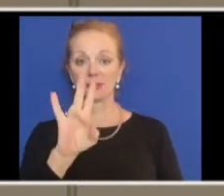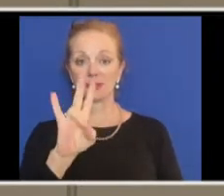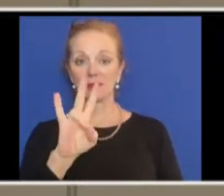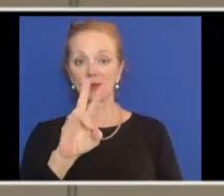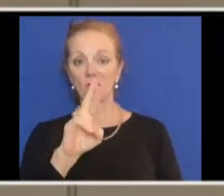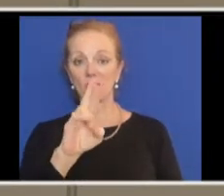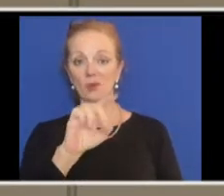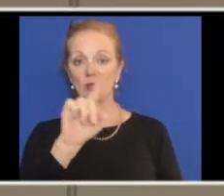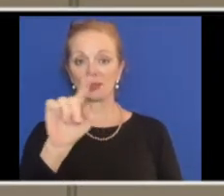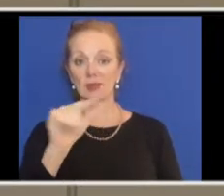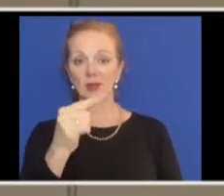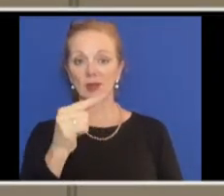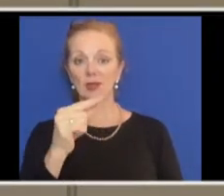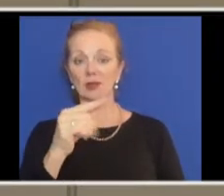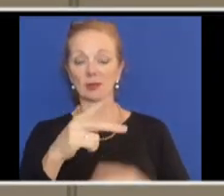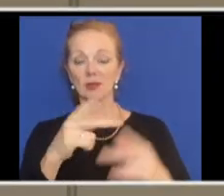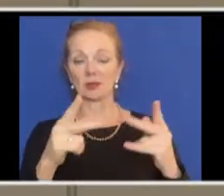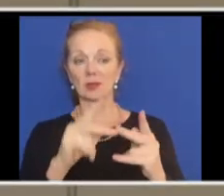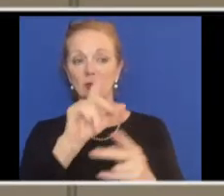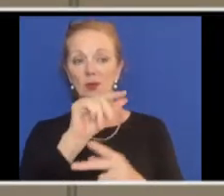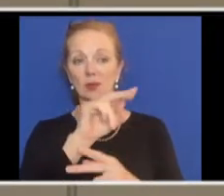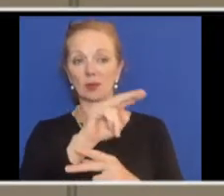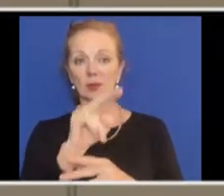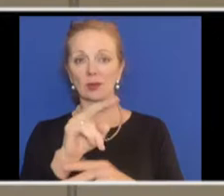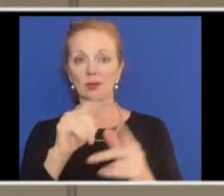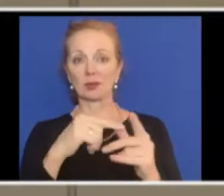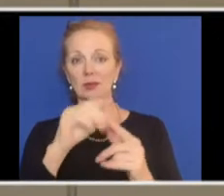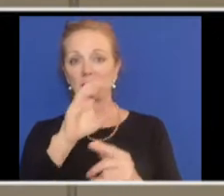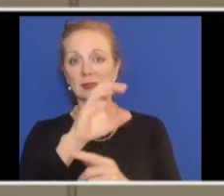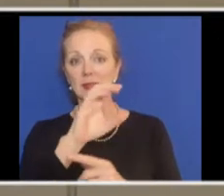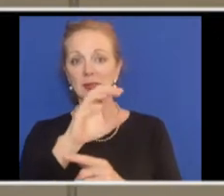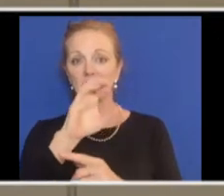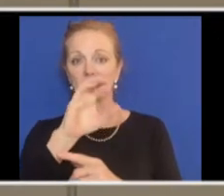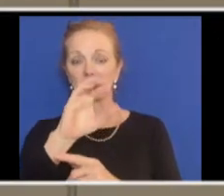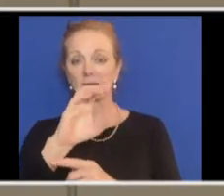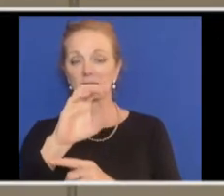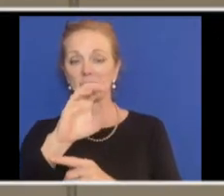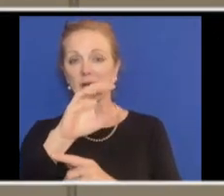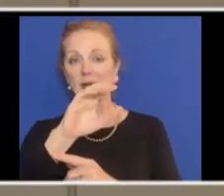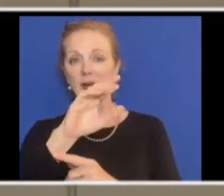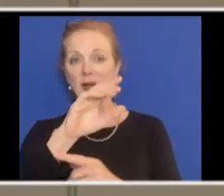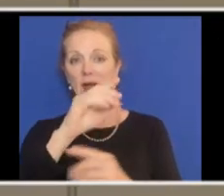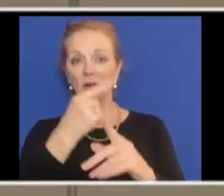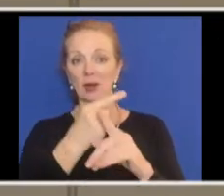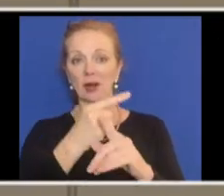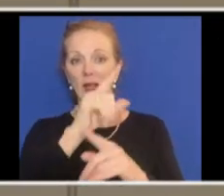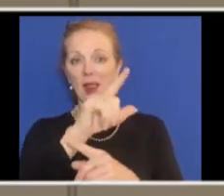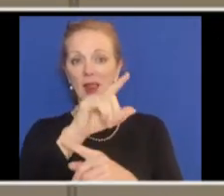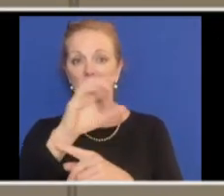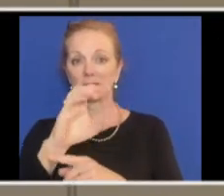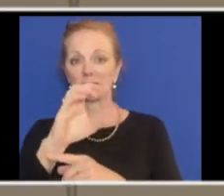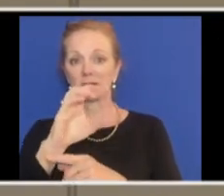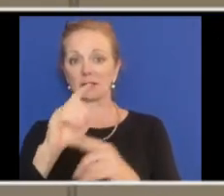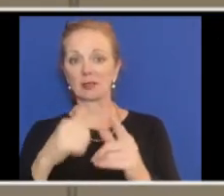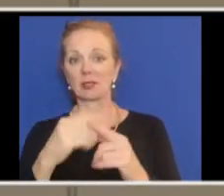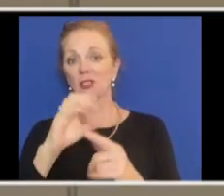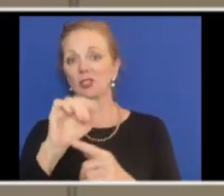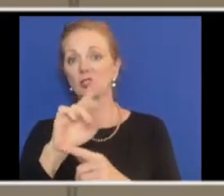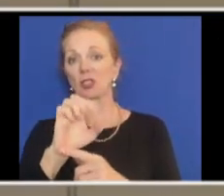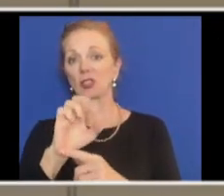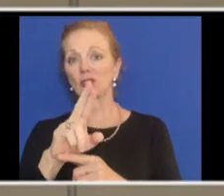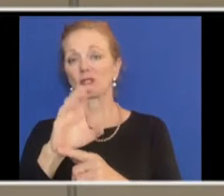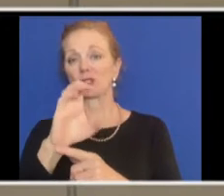petition 2022-094 by CCC Uptown Gardens LLC here of uh Chaucer Creek capital